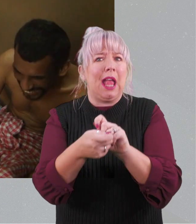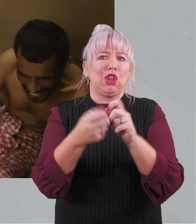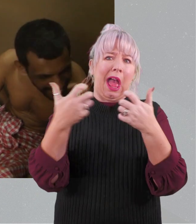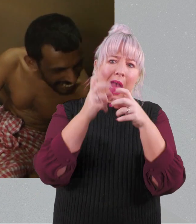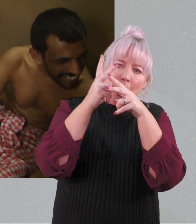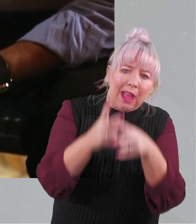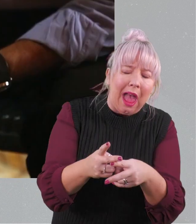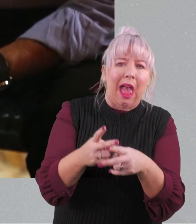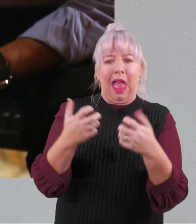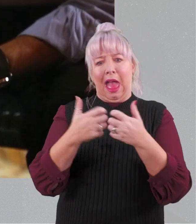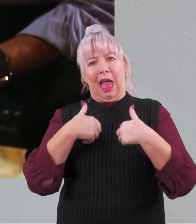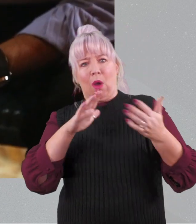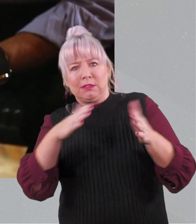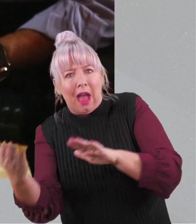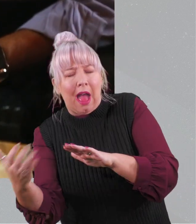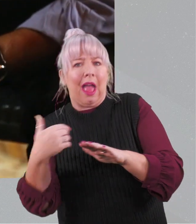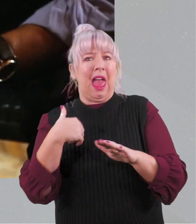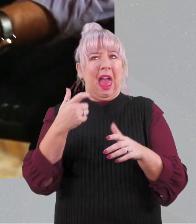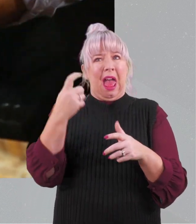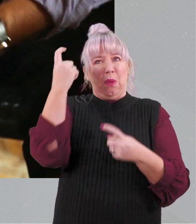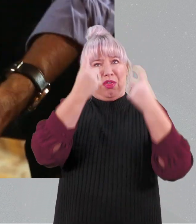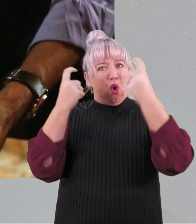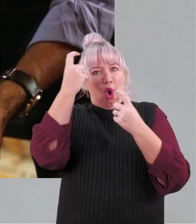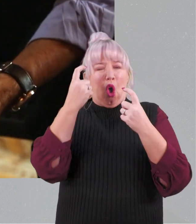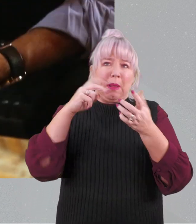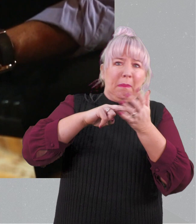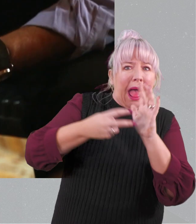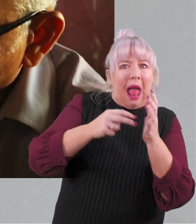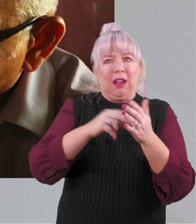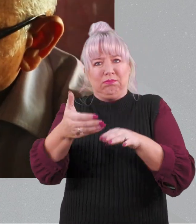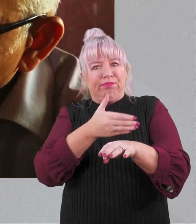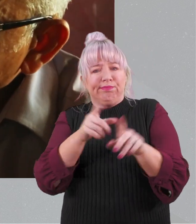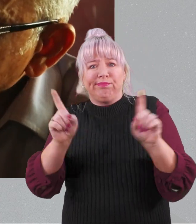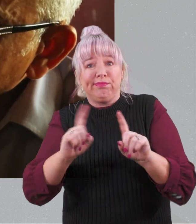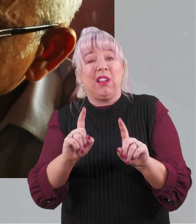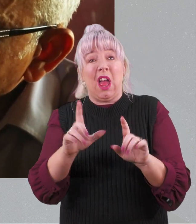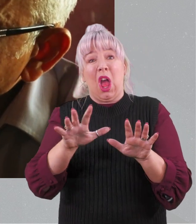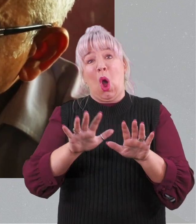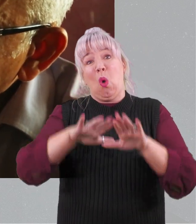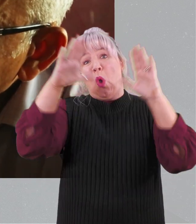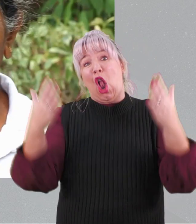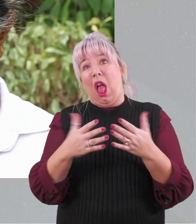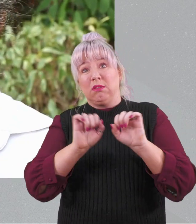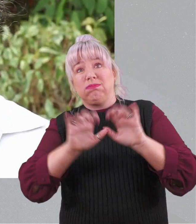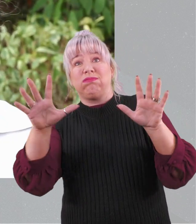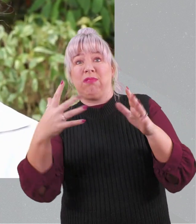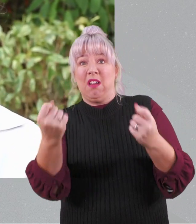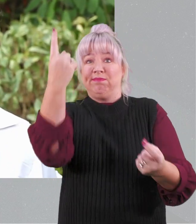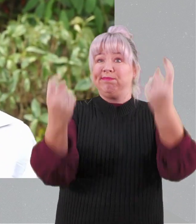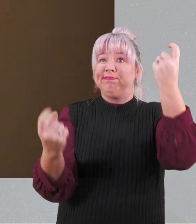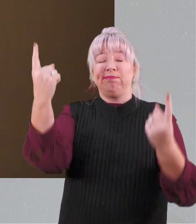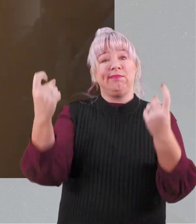model of care, changing the way people cared, the way people died, the way people thought about death and dying. Across the world, groups